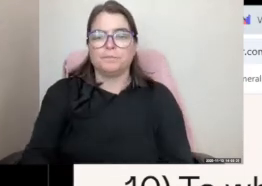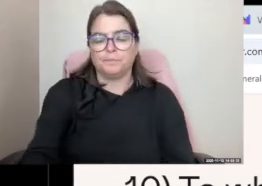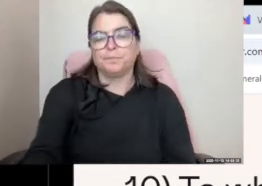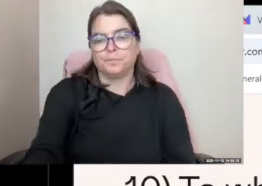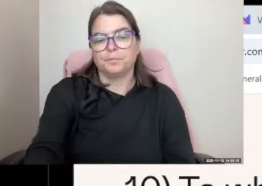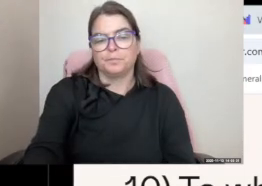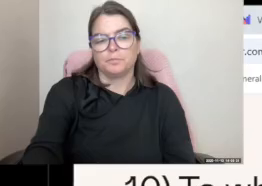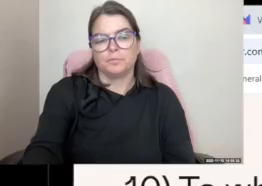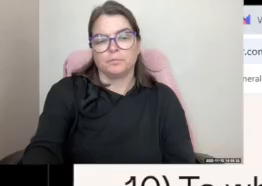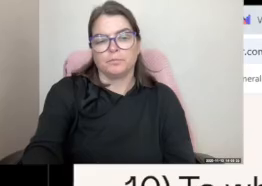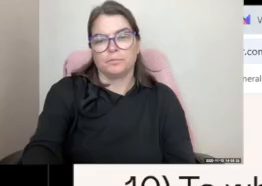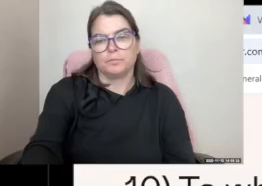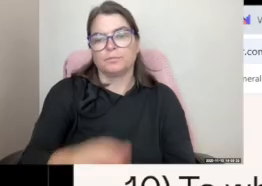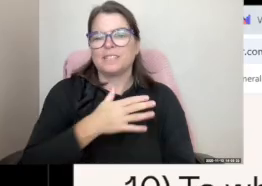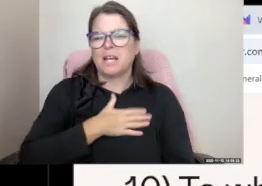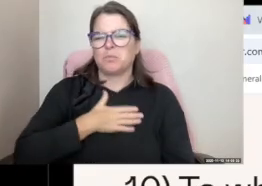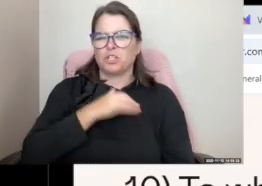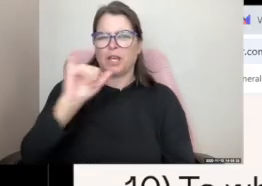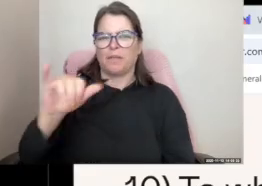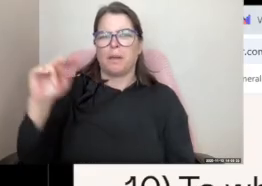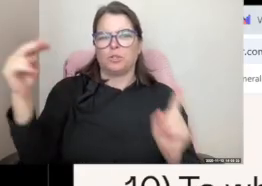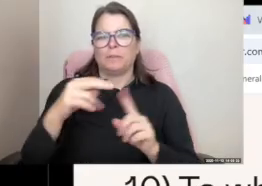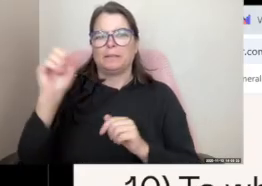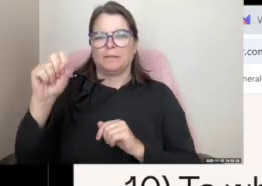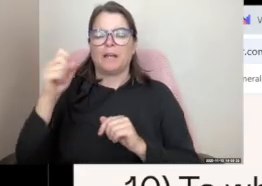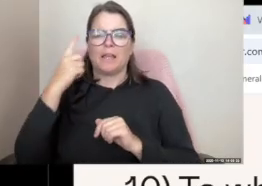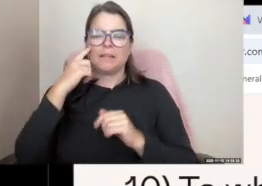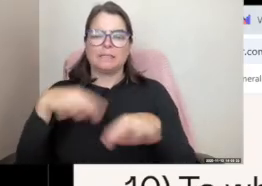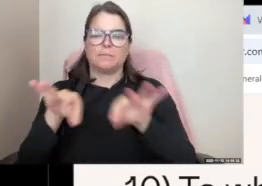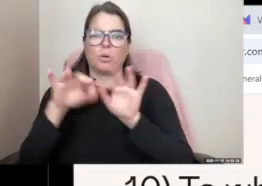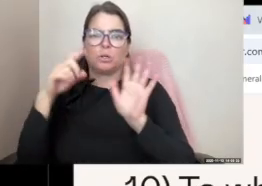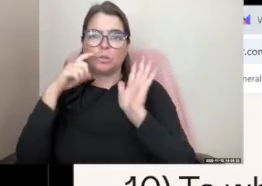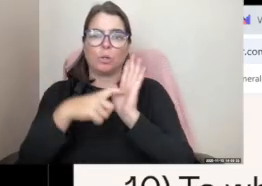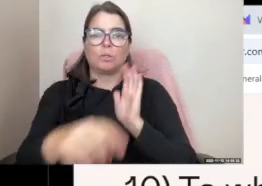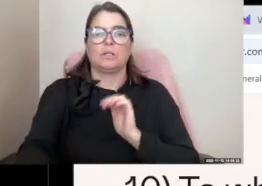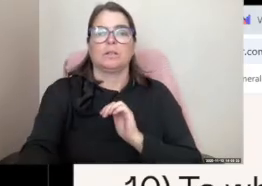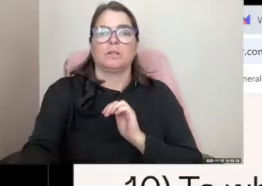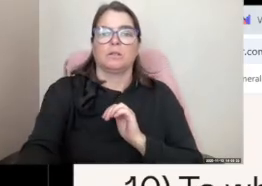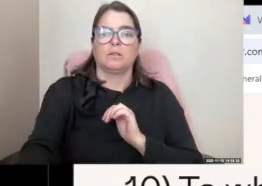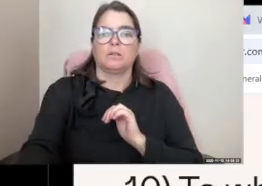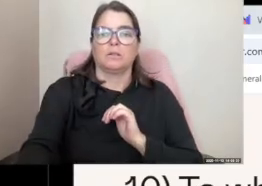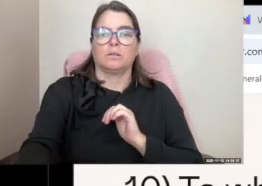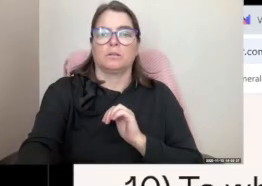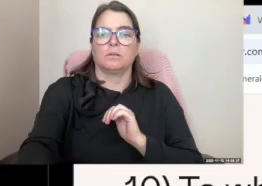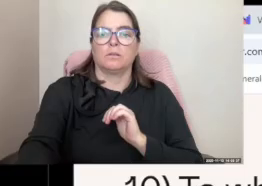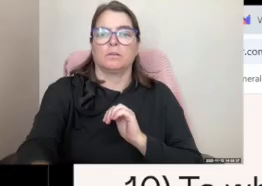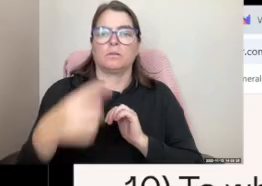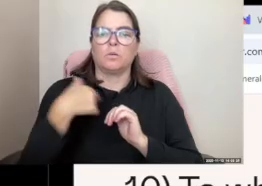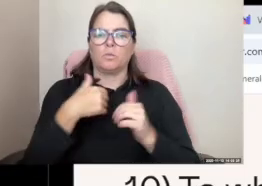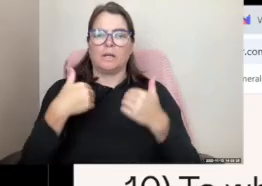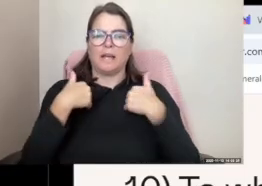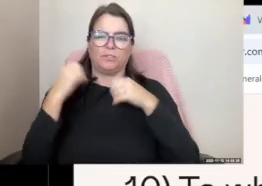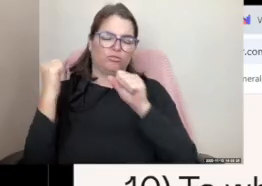to be serious about eliminating in these hotspot areas that we know exist and have been persistent for quite a few